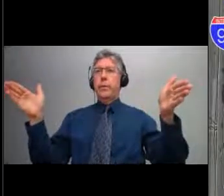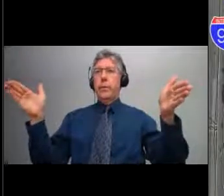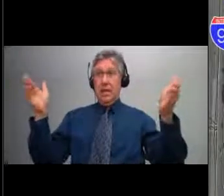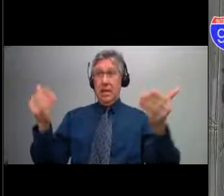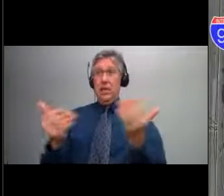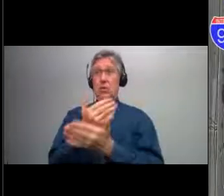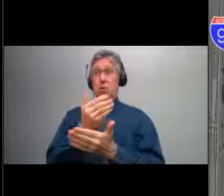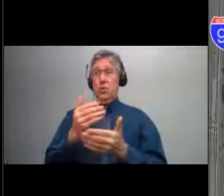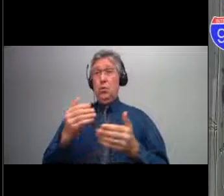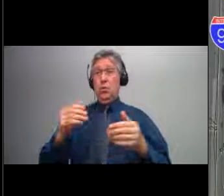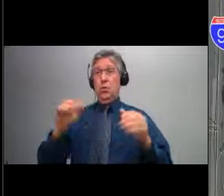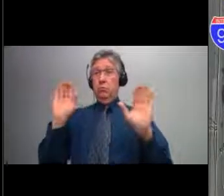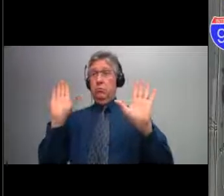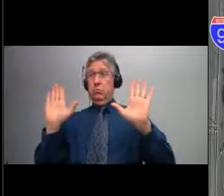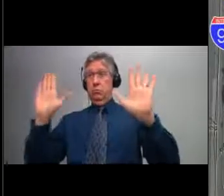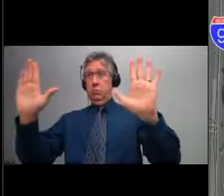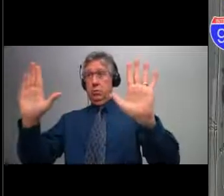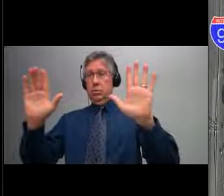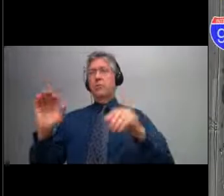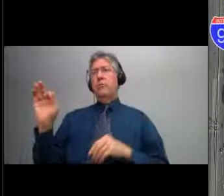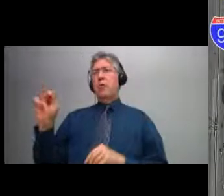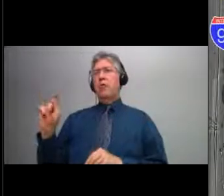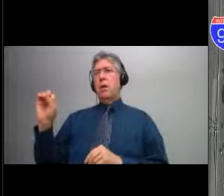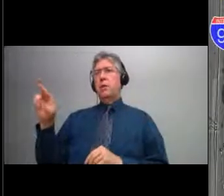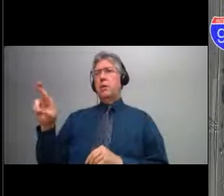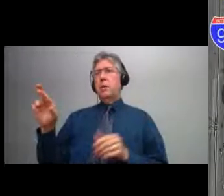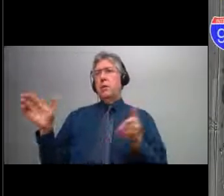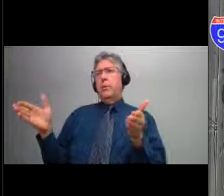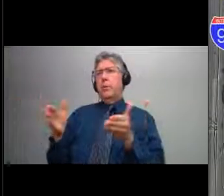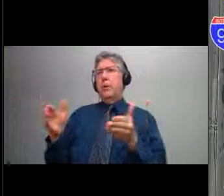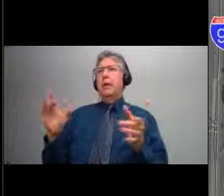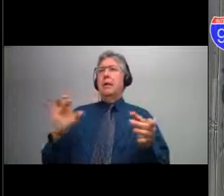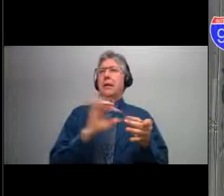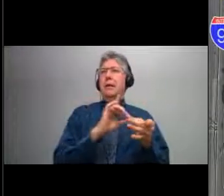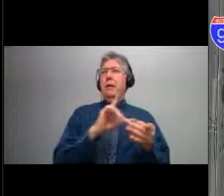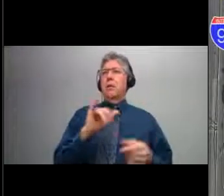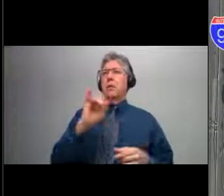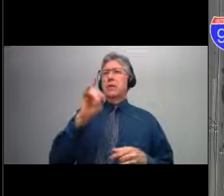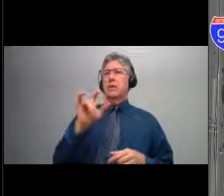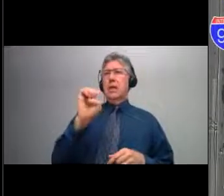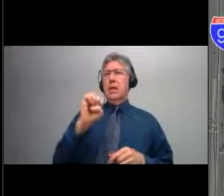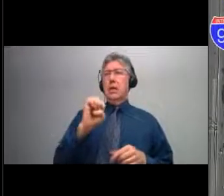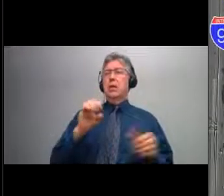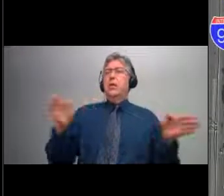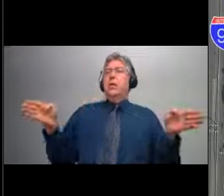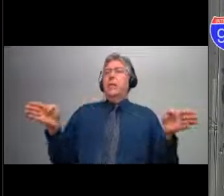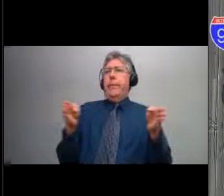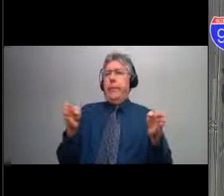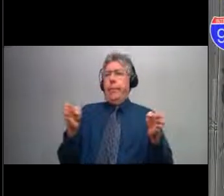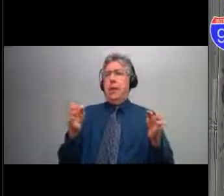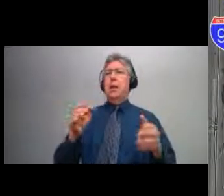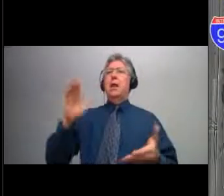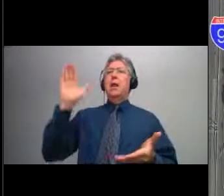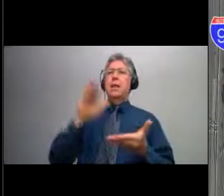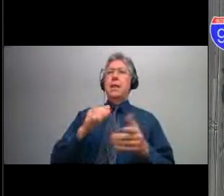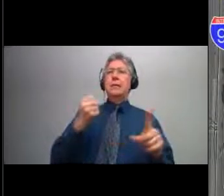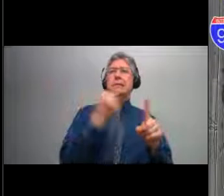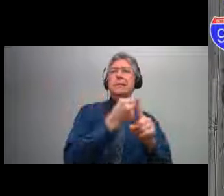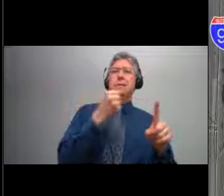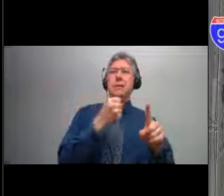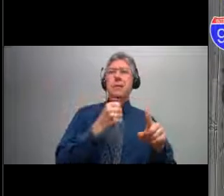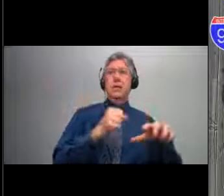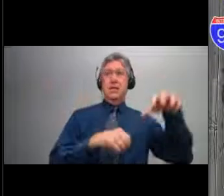Drive, in particular at the intersection with Loisdale Road. The reduced typical section made it possible to eliminate the impacts to the building on the